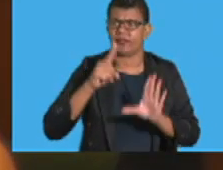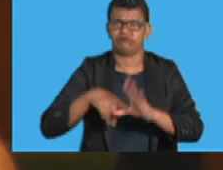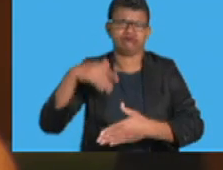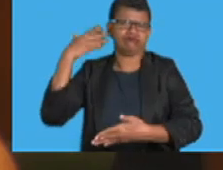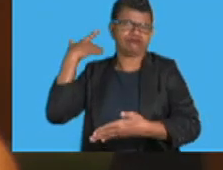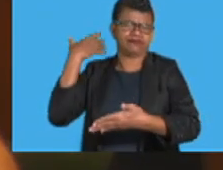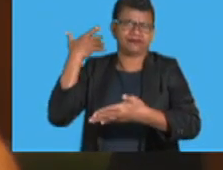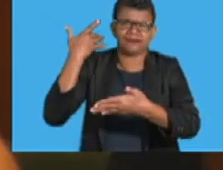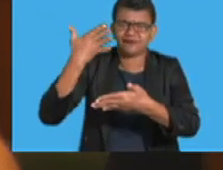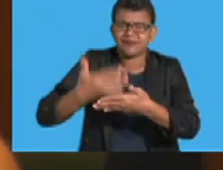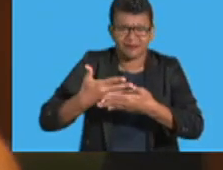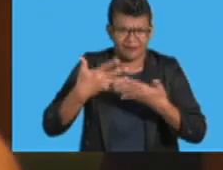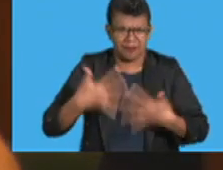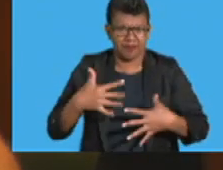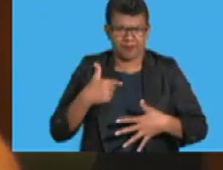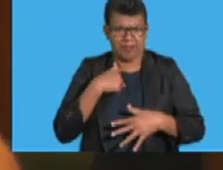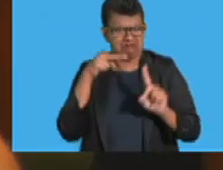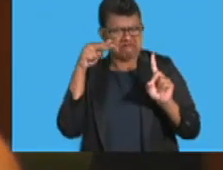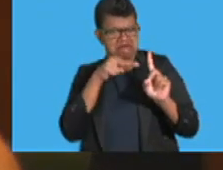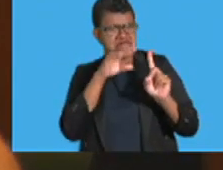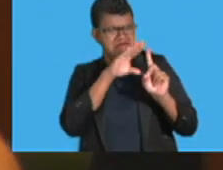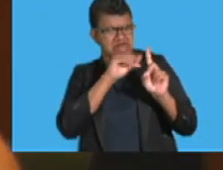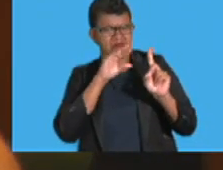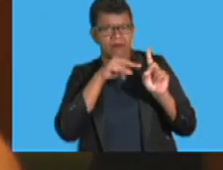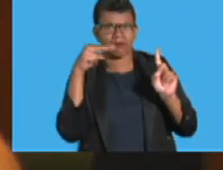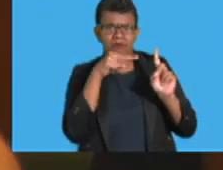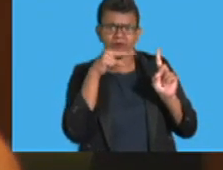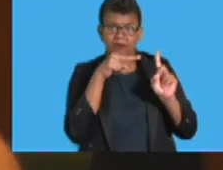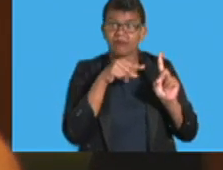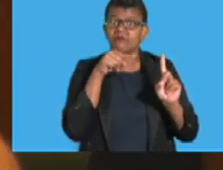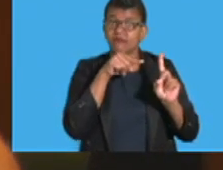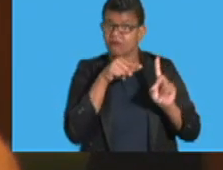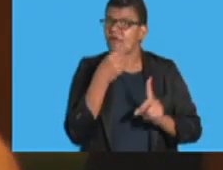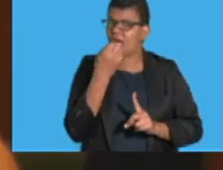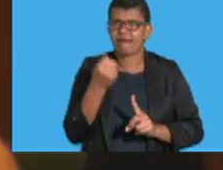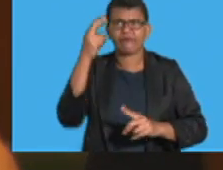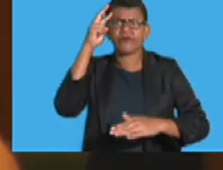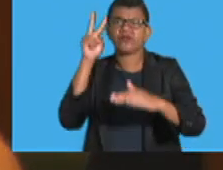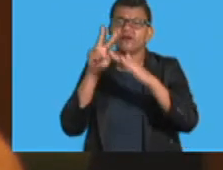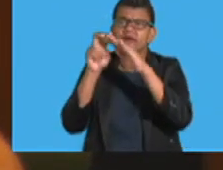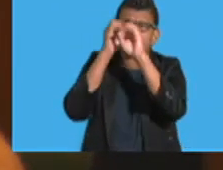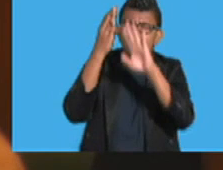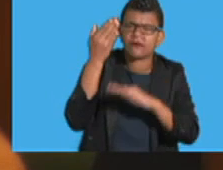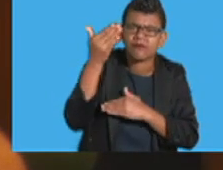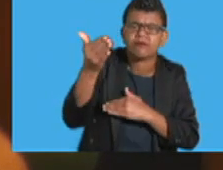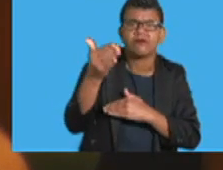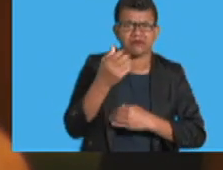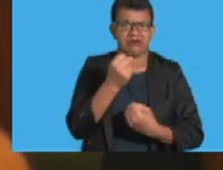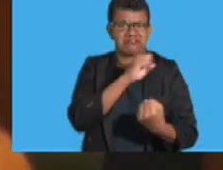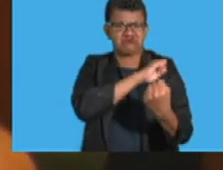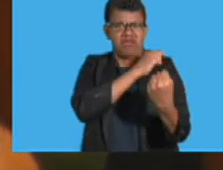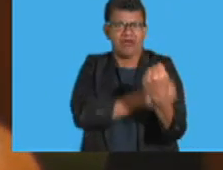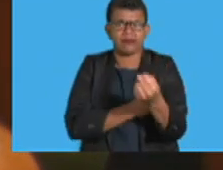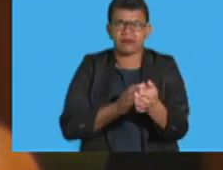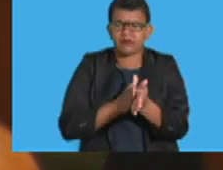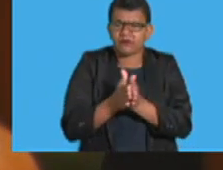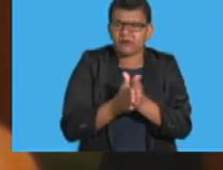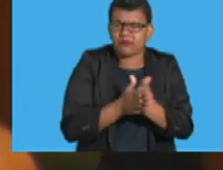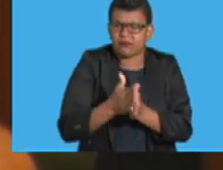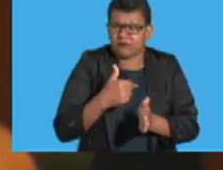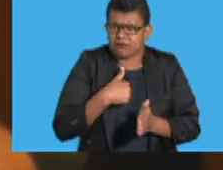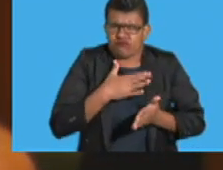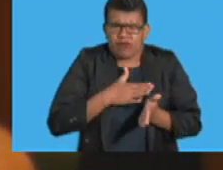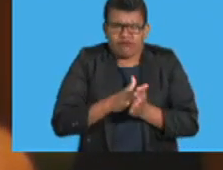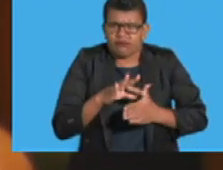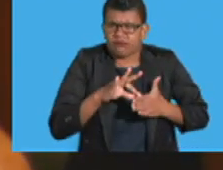nation's darkest periods, the Honorable Prime Minister emerged with a vision as well as the strength and the determination to steer Fiji towards genuine